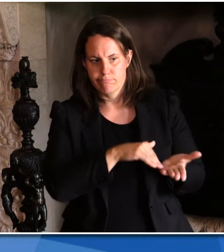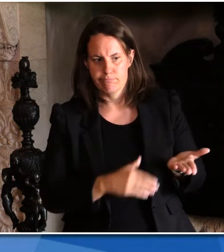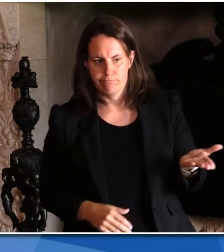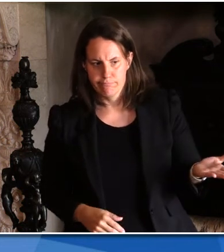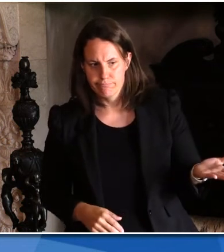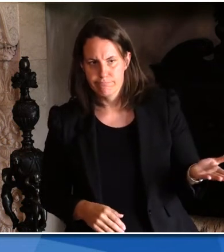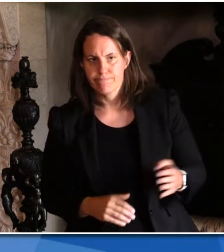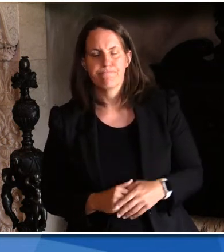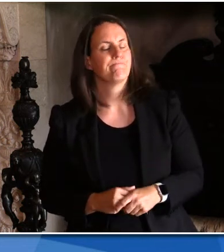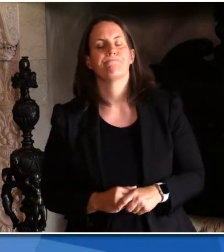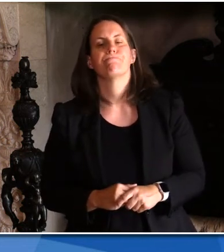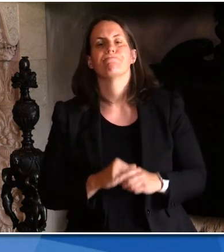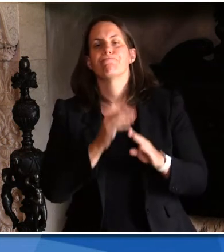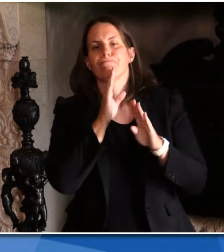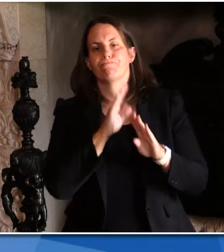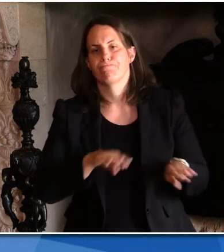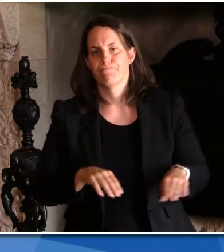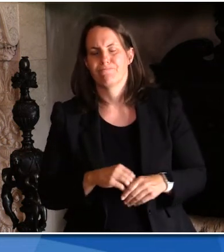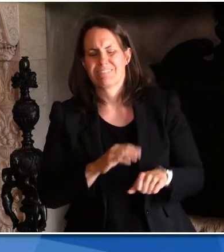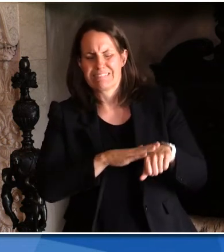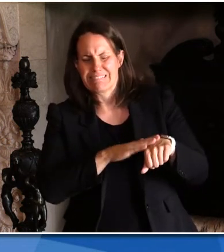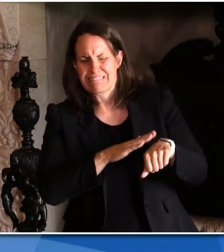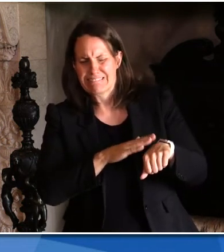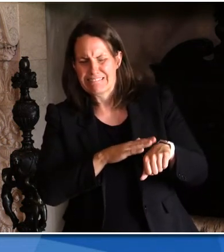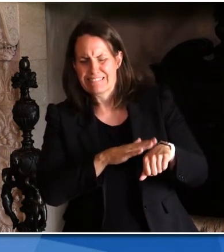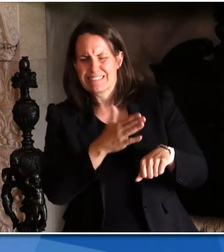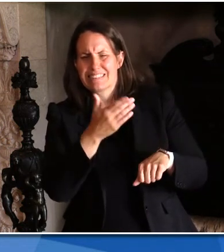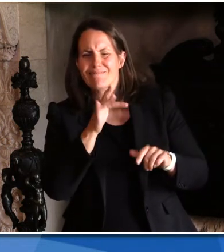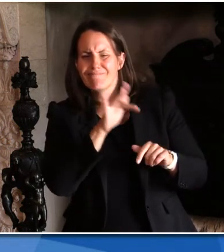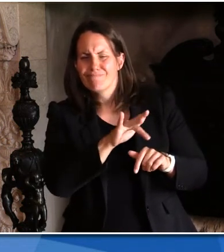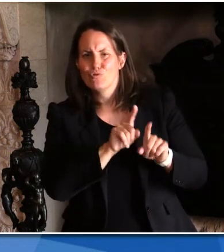And a reminder, *6 to unmute your phones.